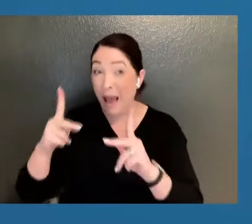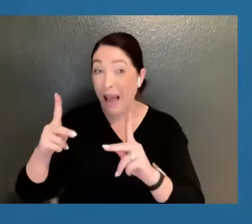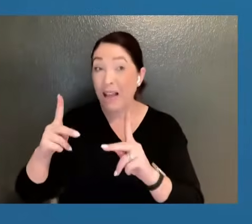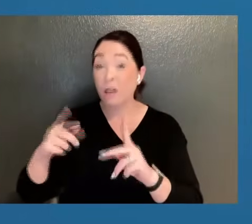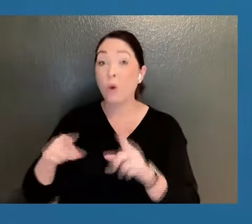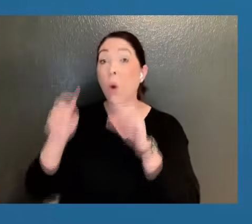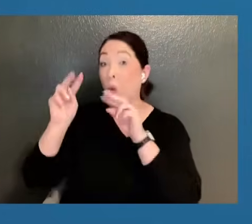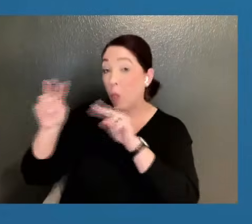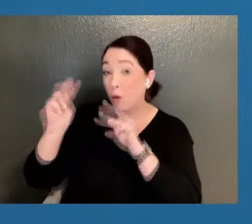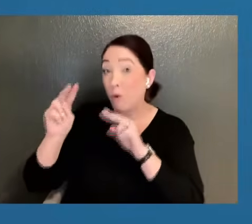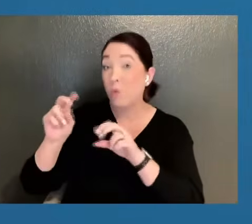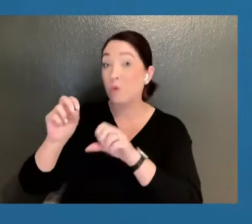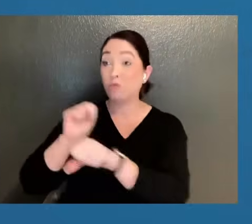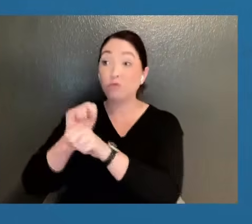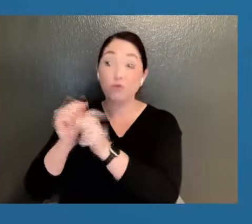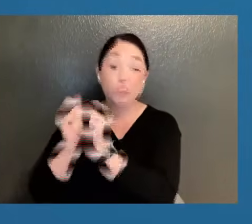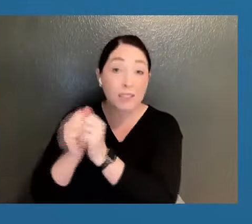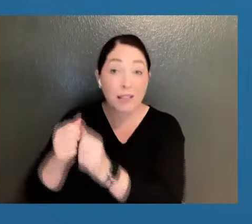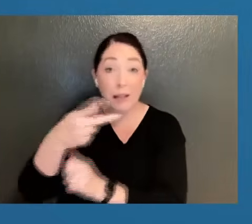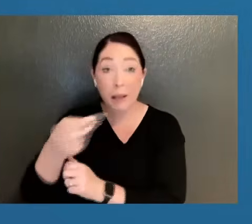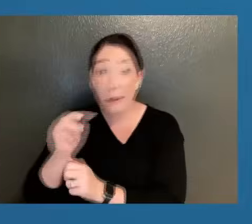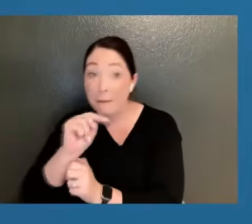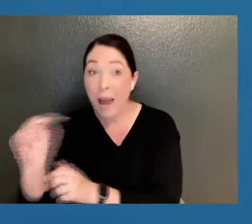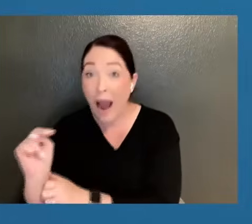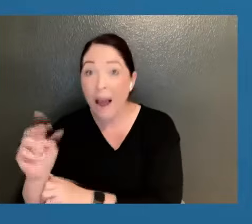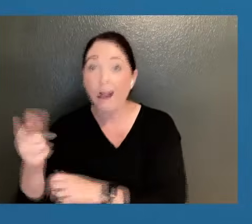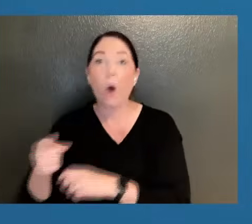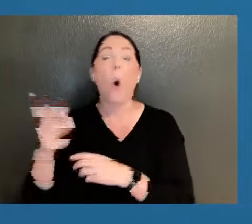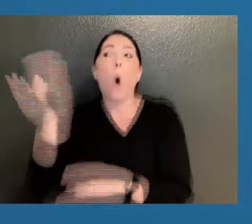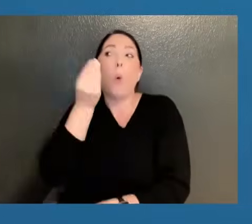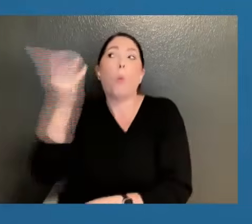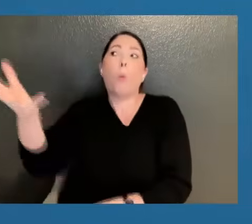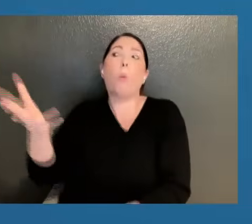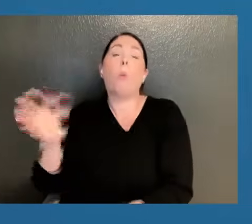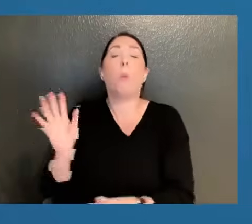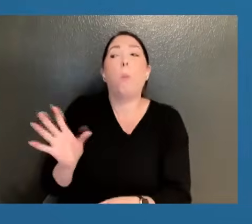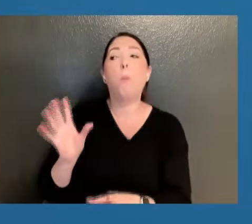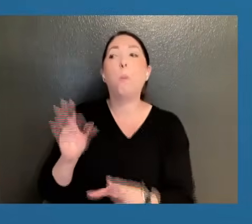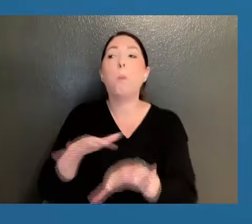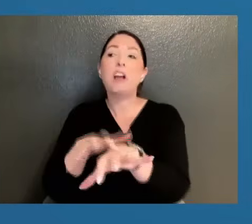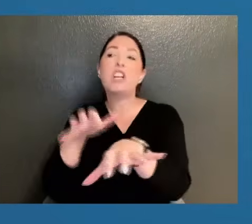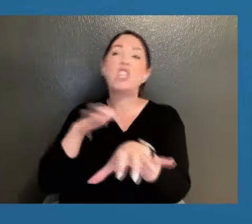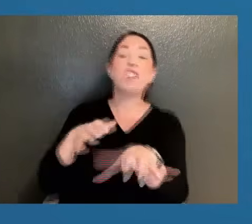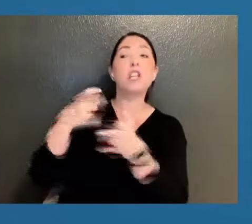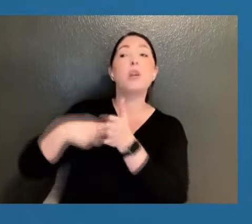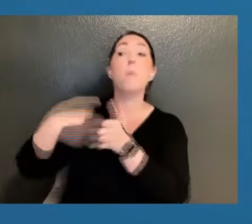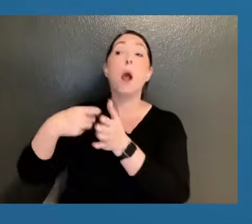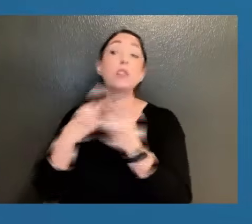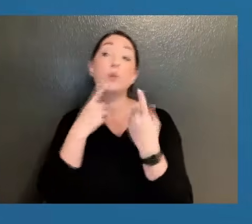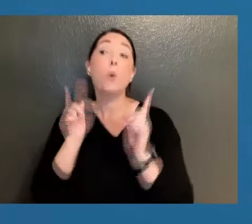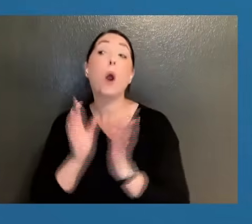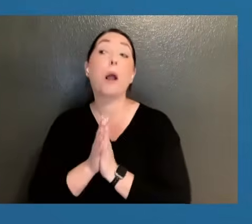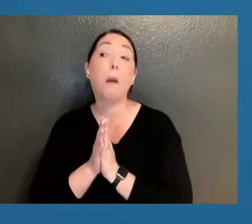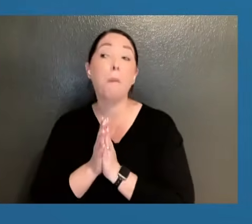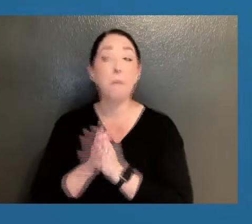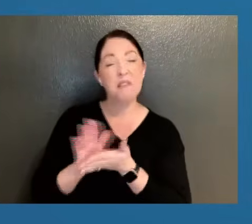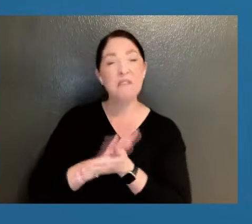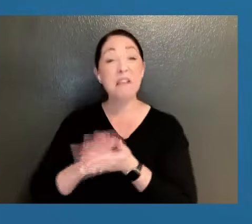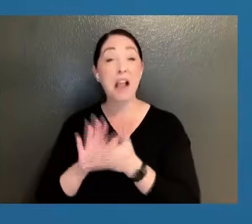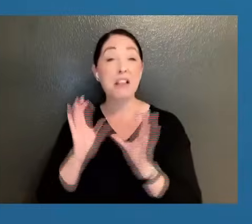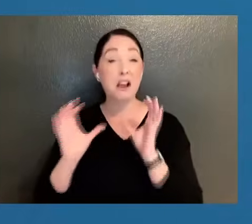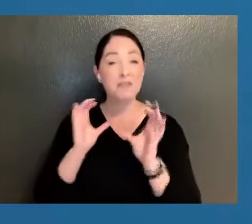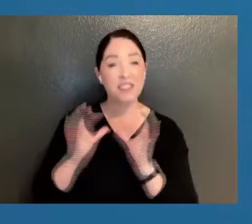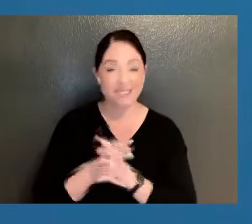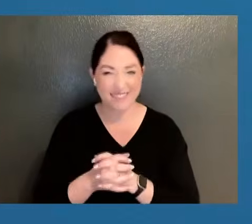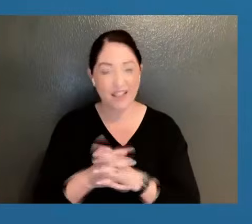Penn Station. And by the way, congestion pricing is working. So that kind of set off a nice conversation, but that's how it goes. And so I'm